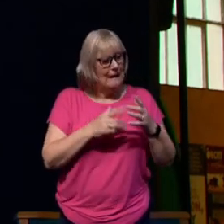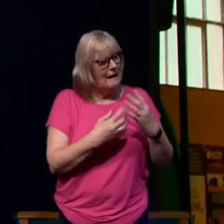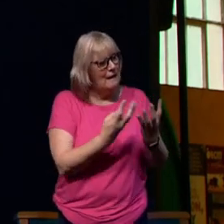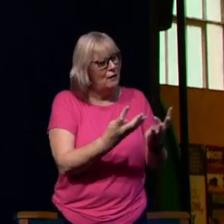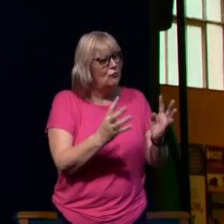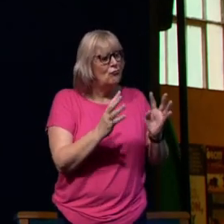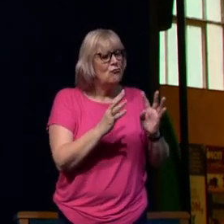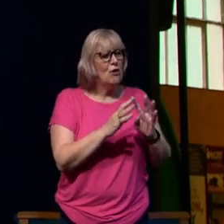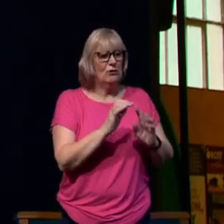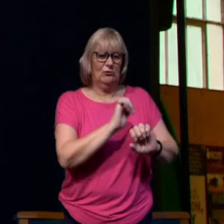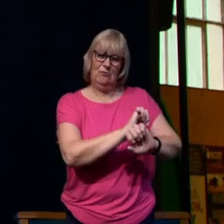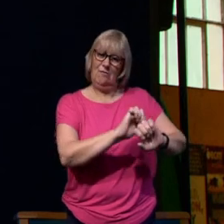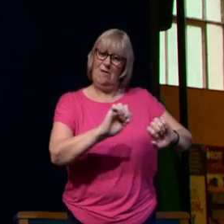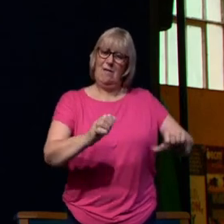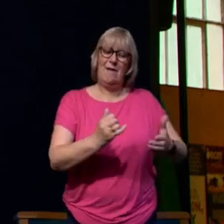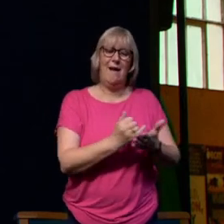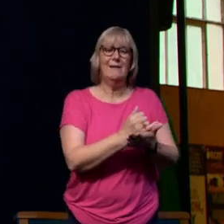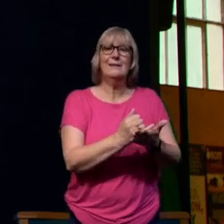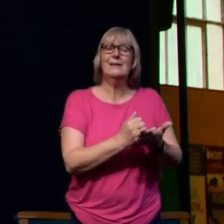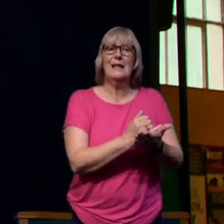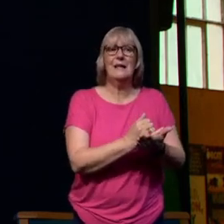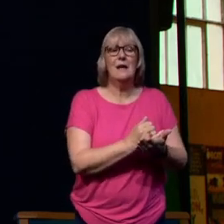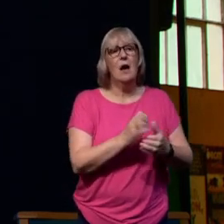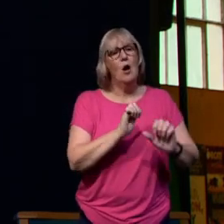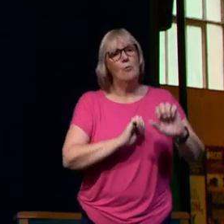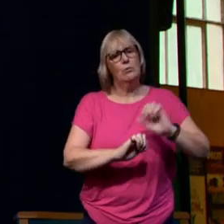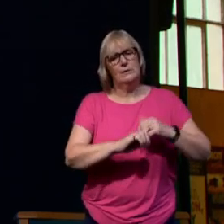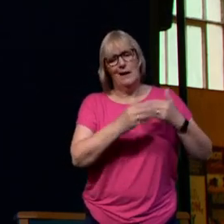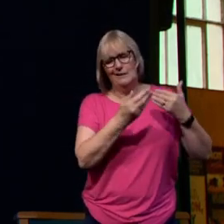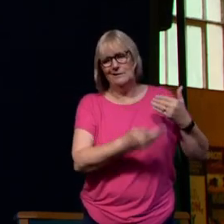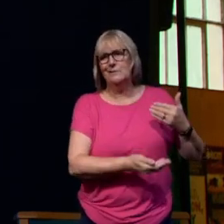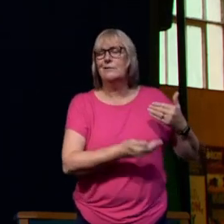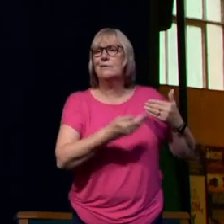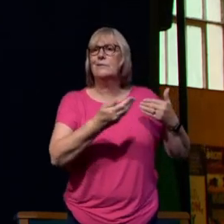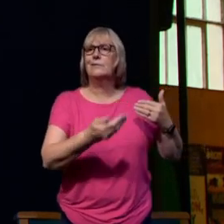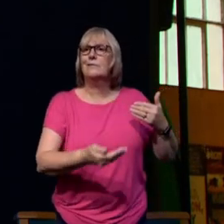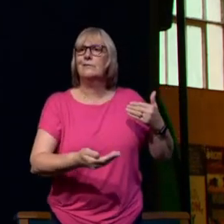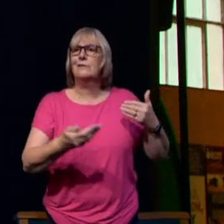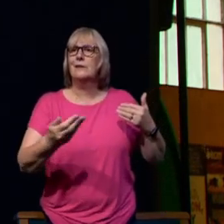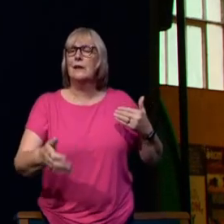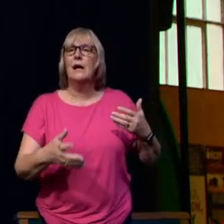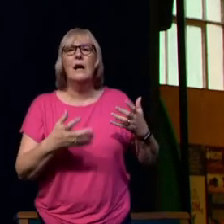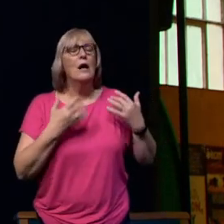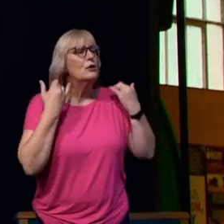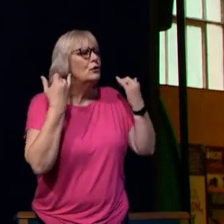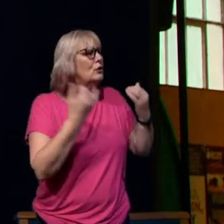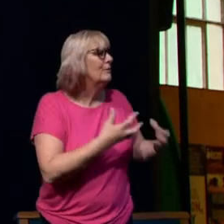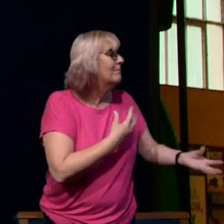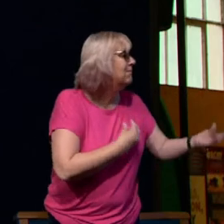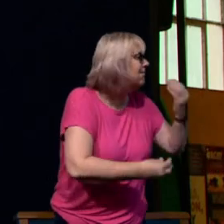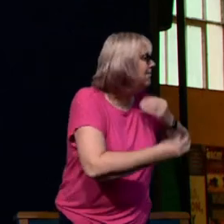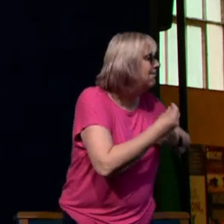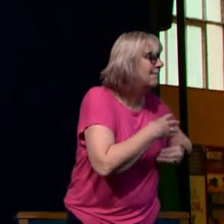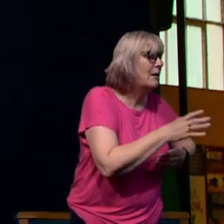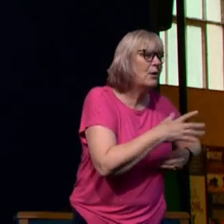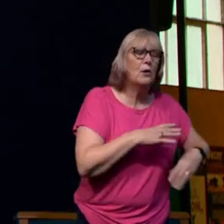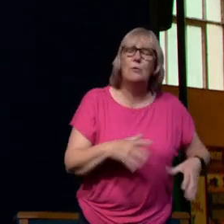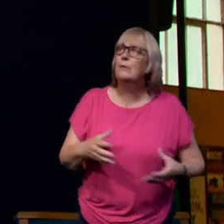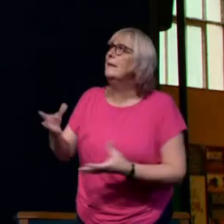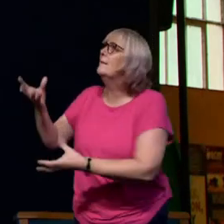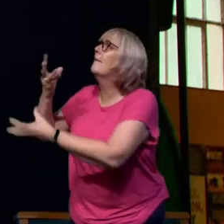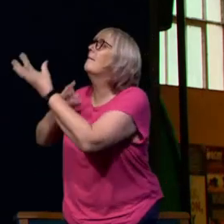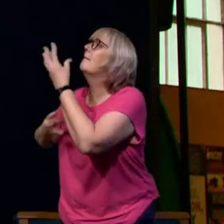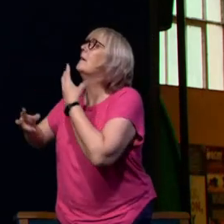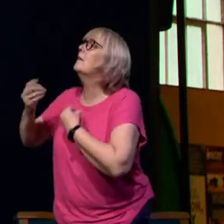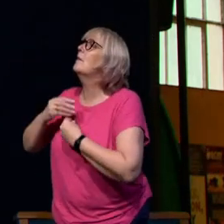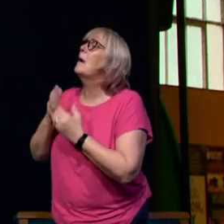churches, to protect the next generation, to not be those that feed on the sheep. Please, Lord, for the honour of